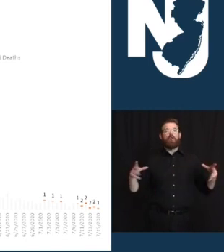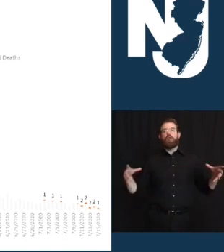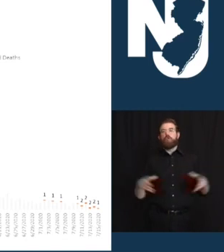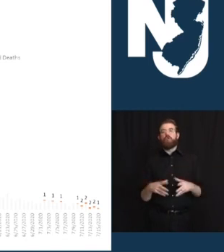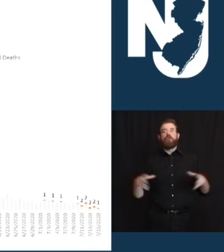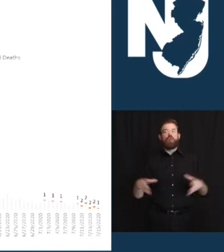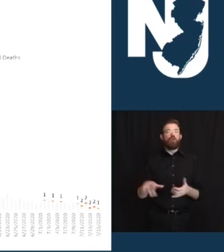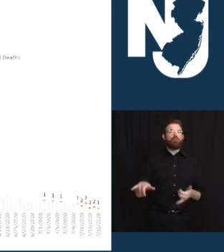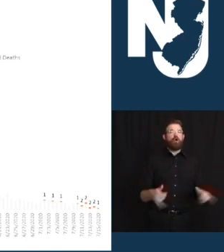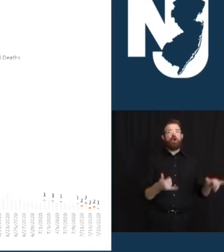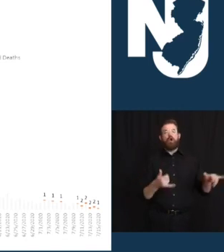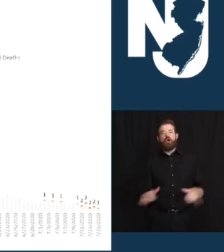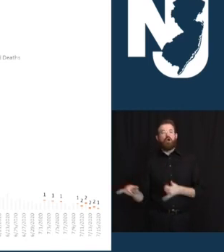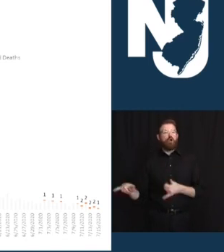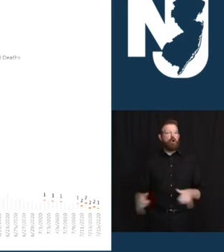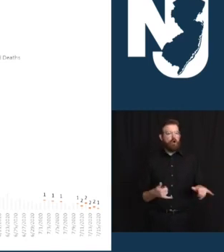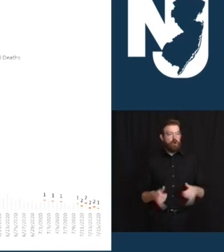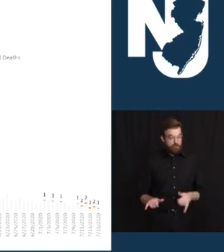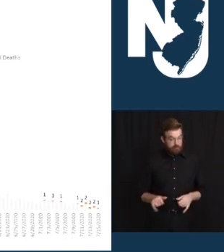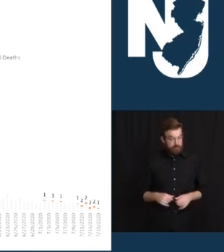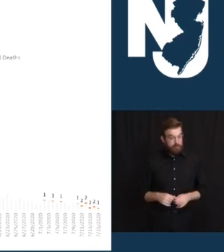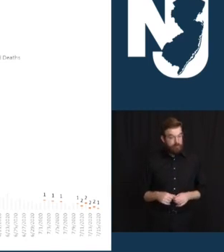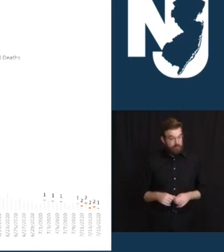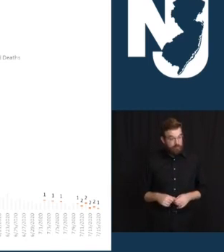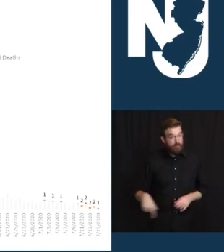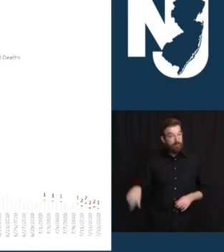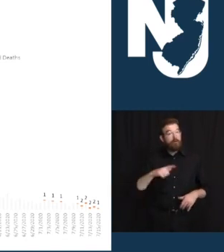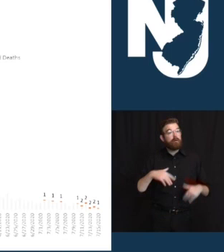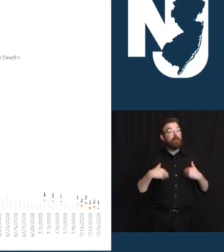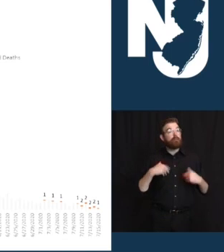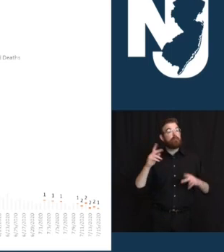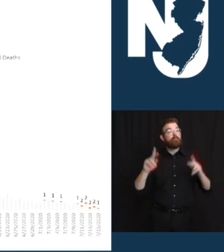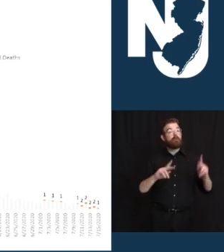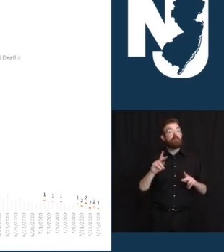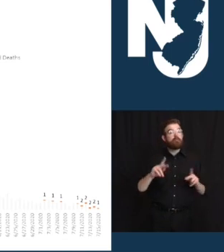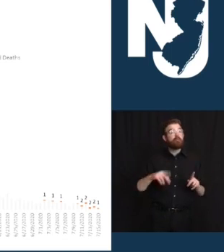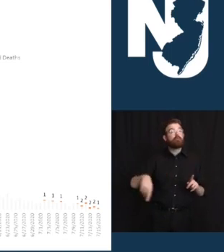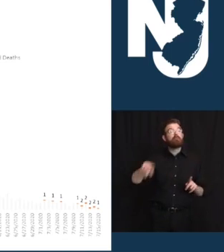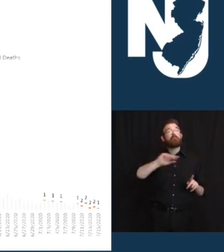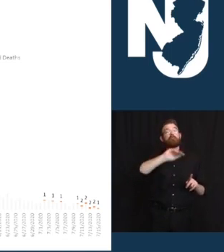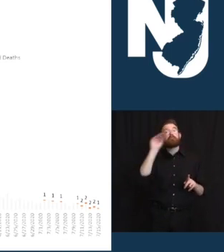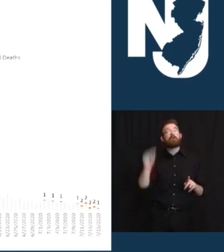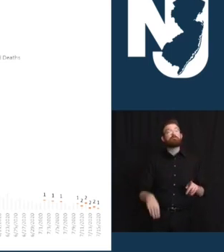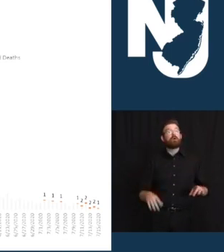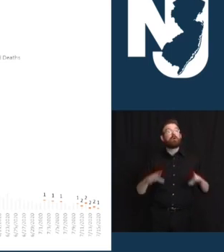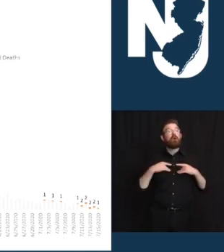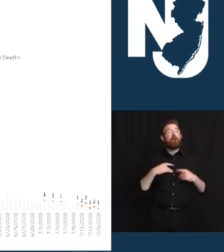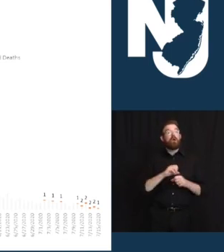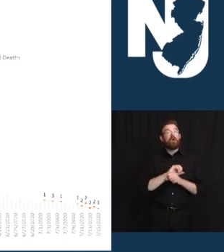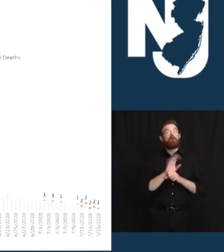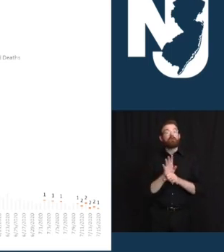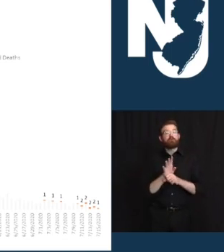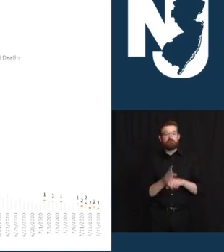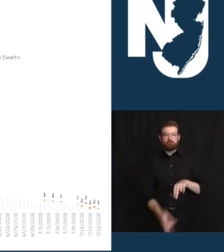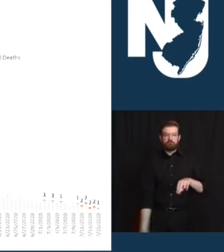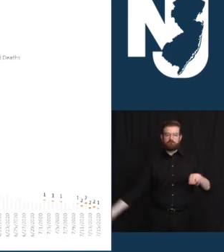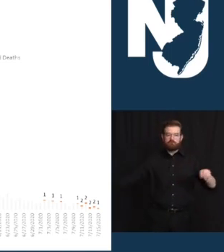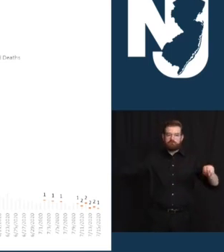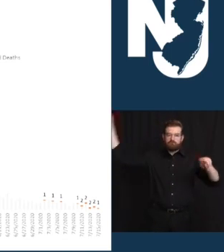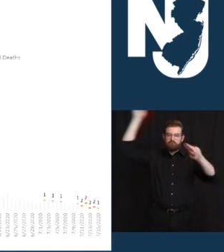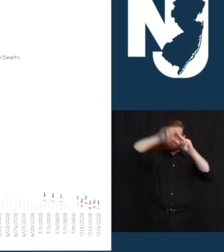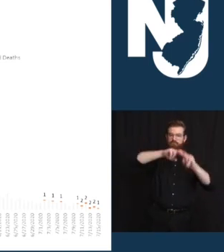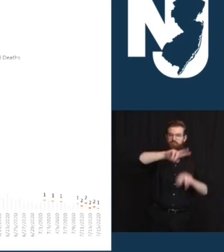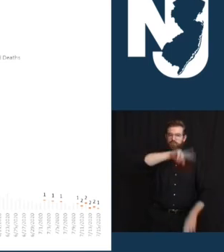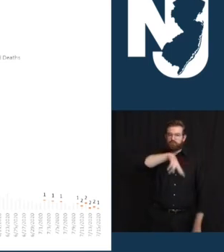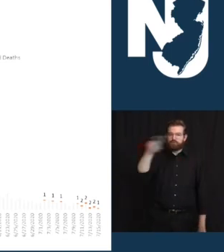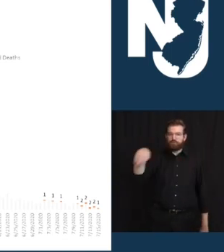past, the percent of younger individuals affected by COVID-19 has increased to 22% at